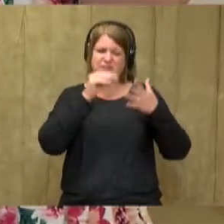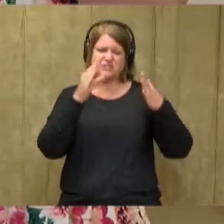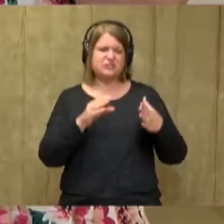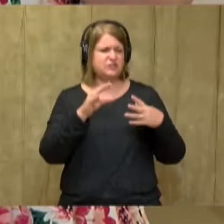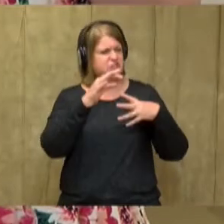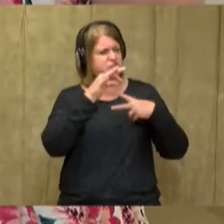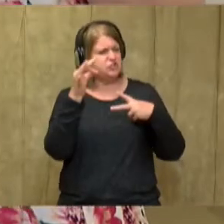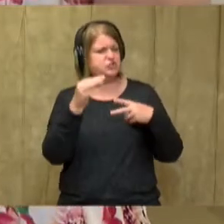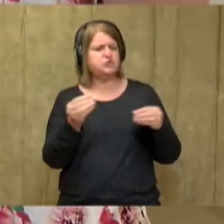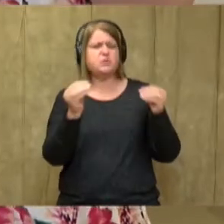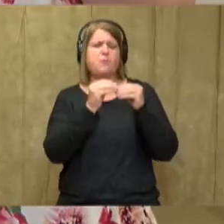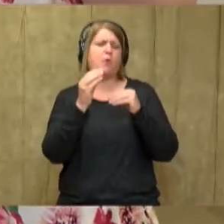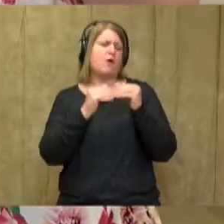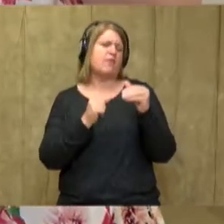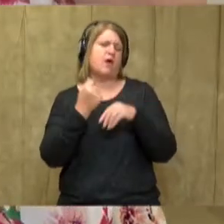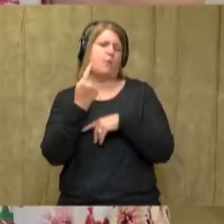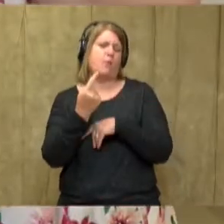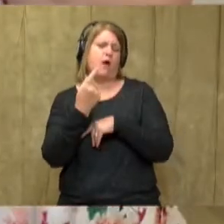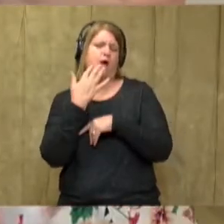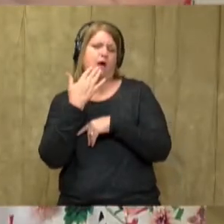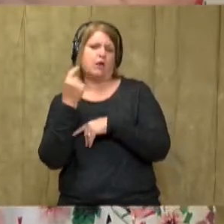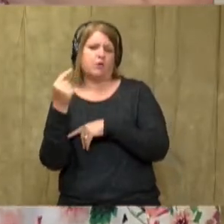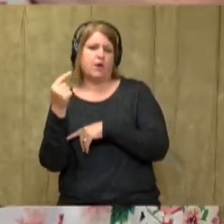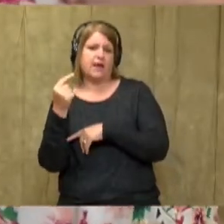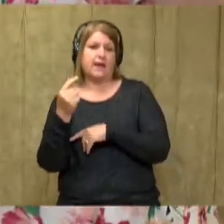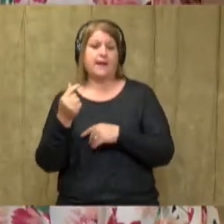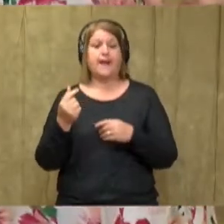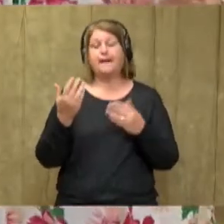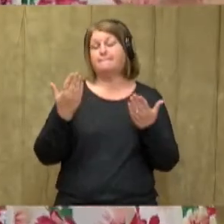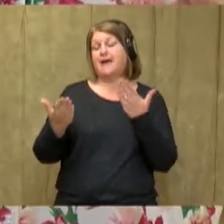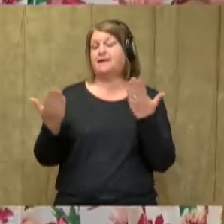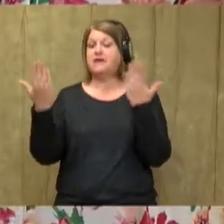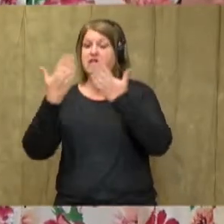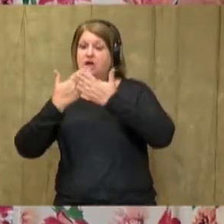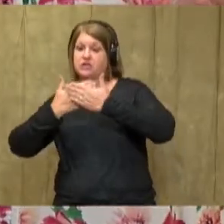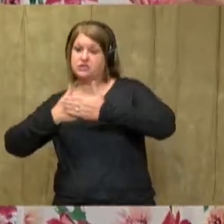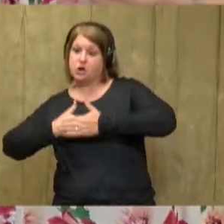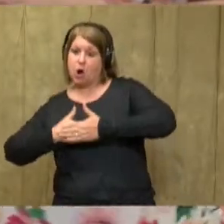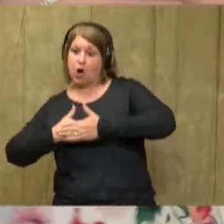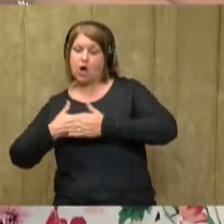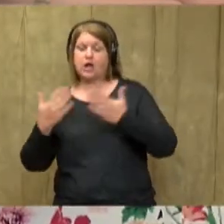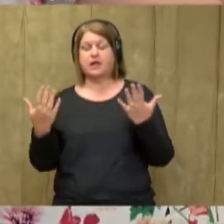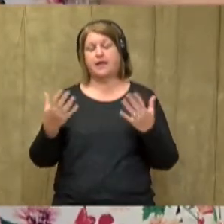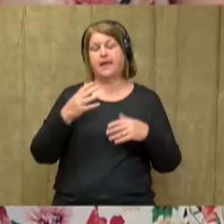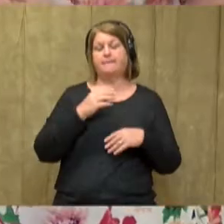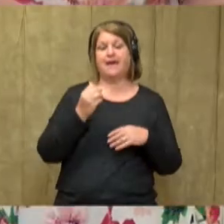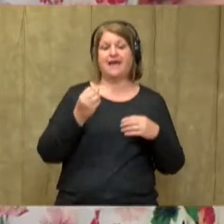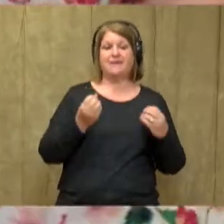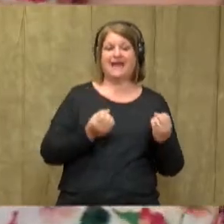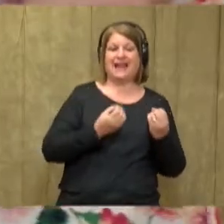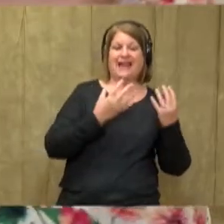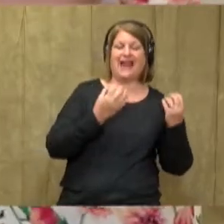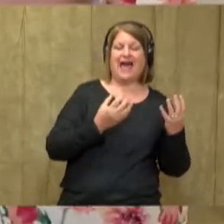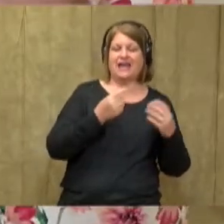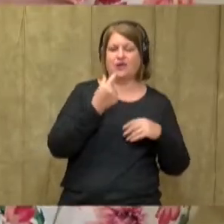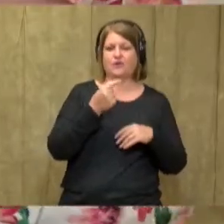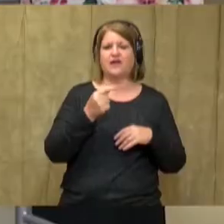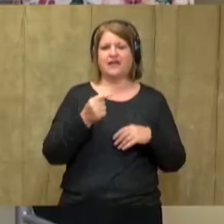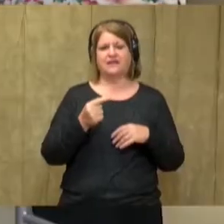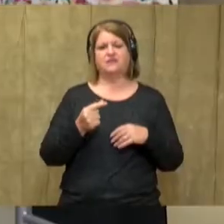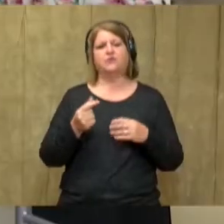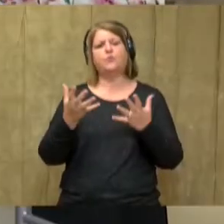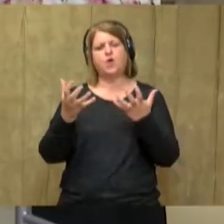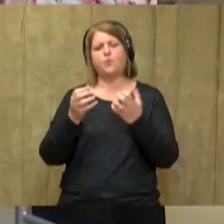green, maybe a dark green and a light green, because we like to have values in our artwork. It makes it more interesting and fun to look